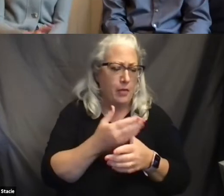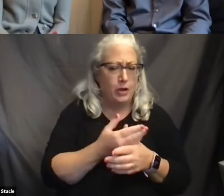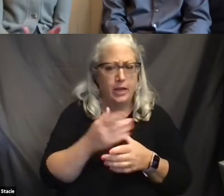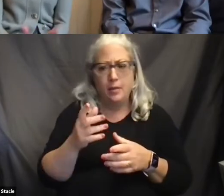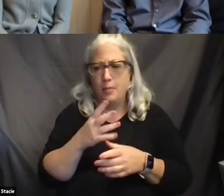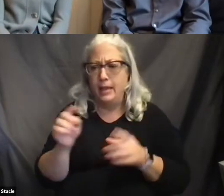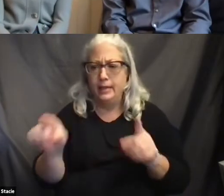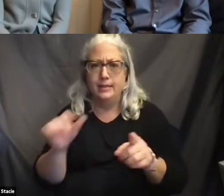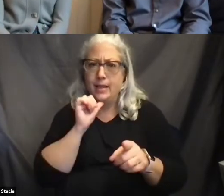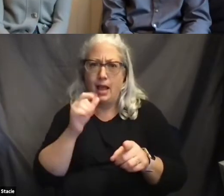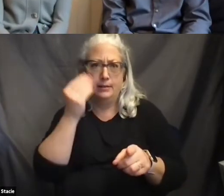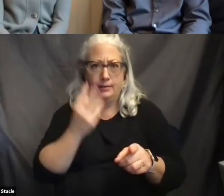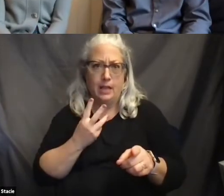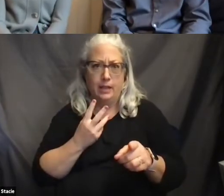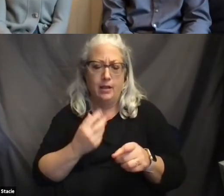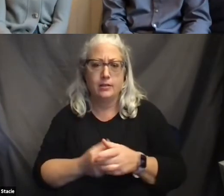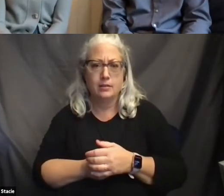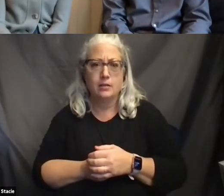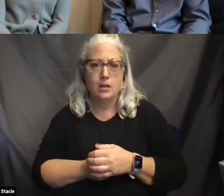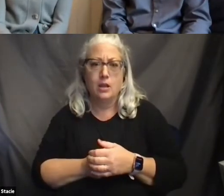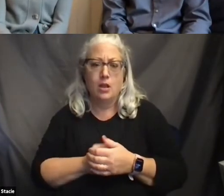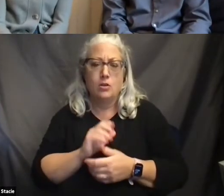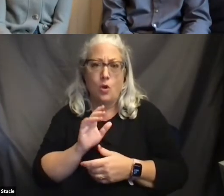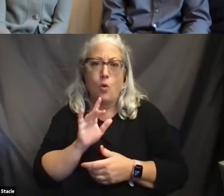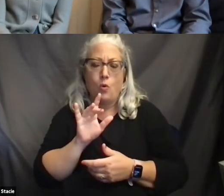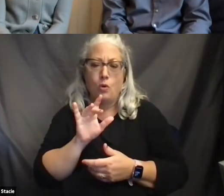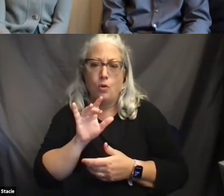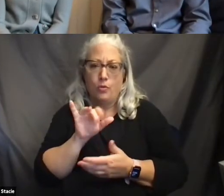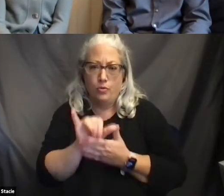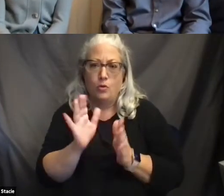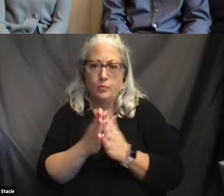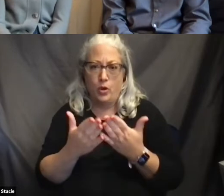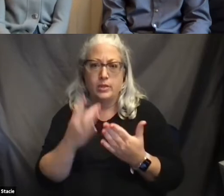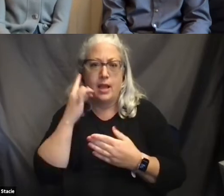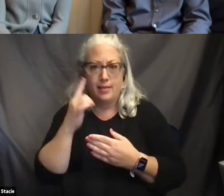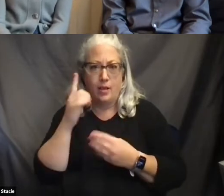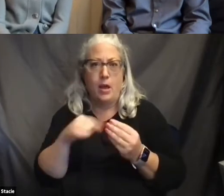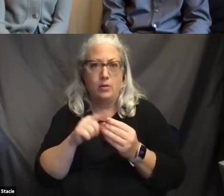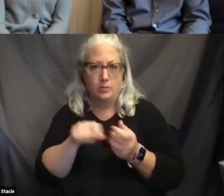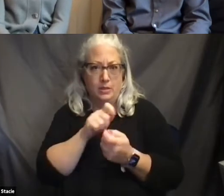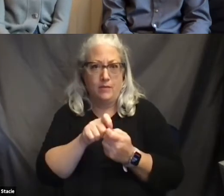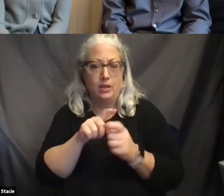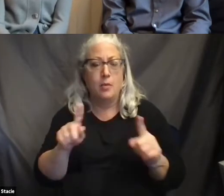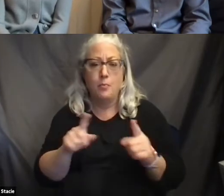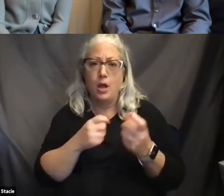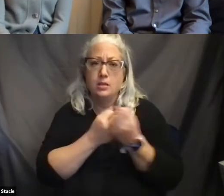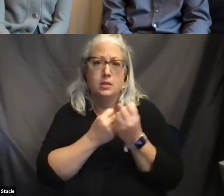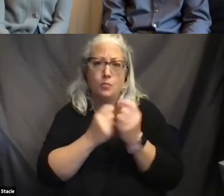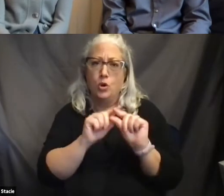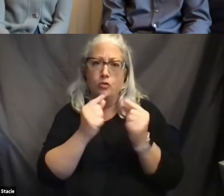know. So Sure. those are one I can think of specifically, but all the support groups are really great